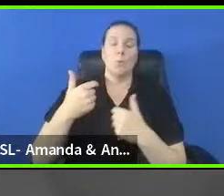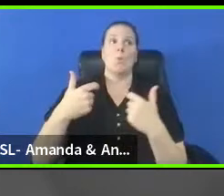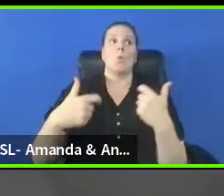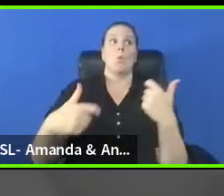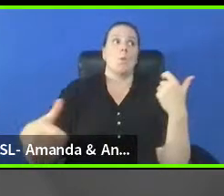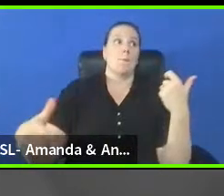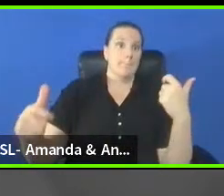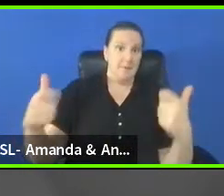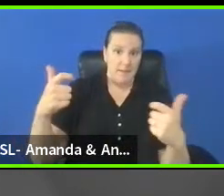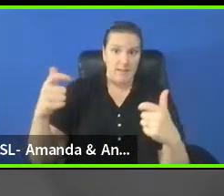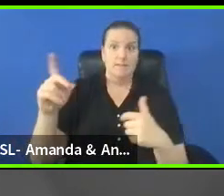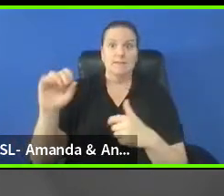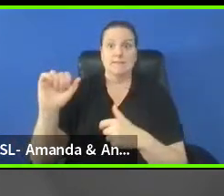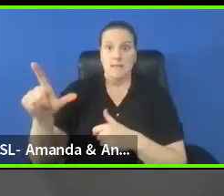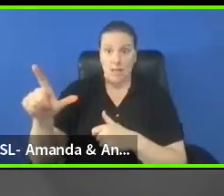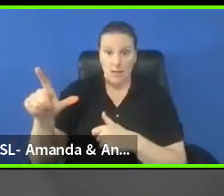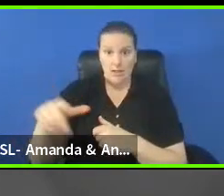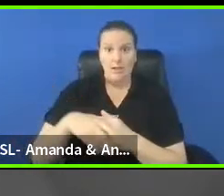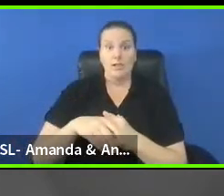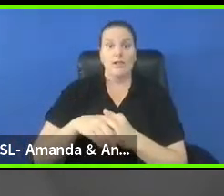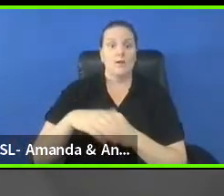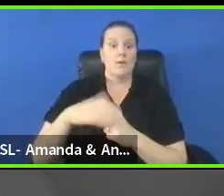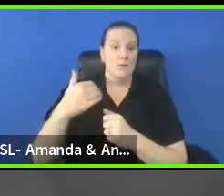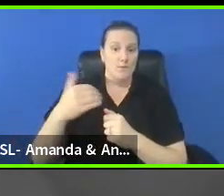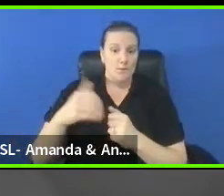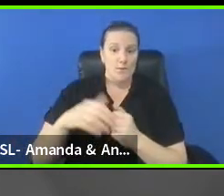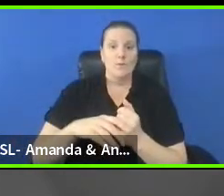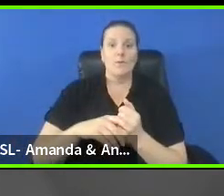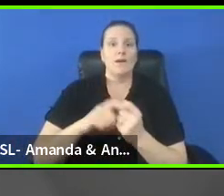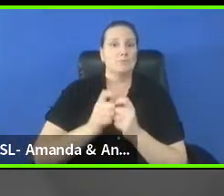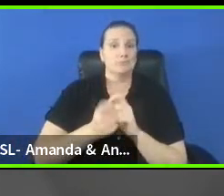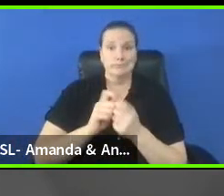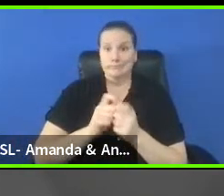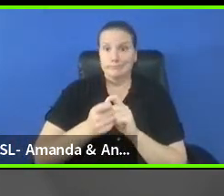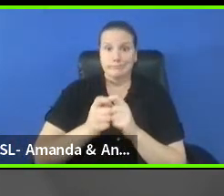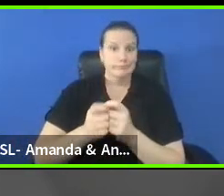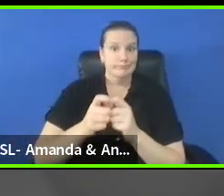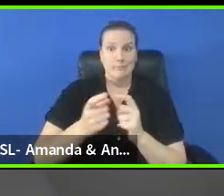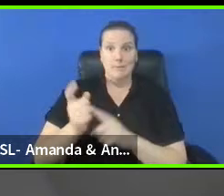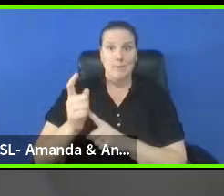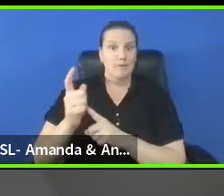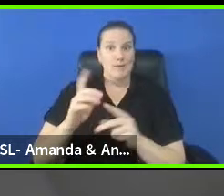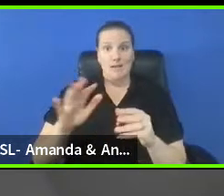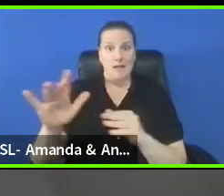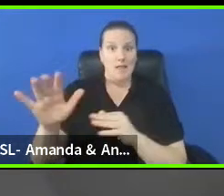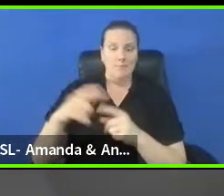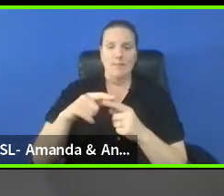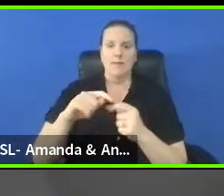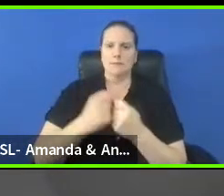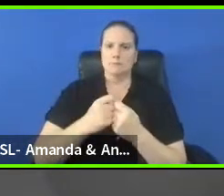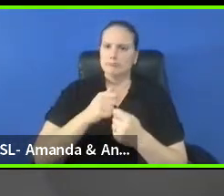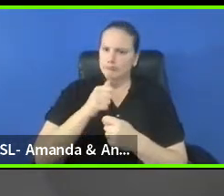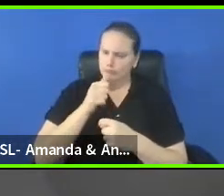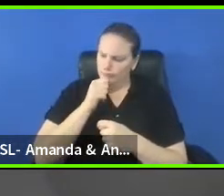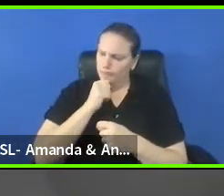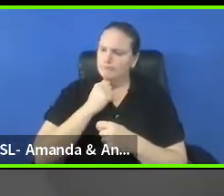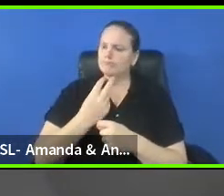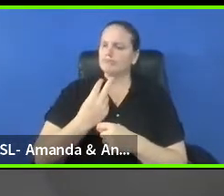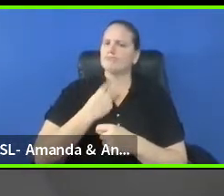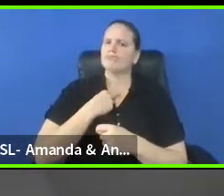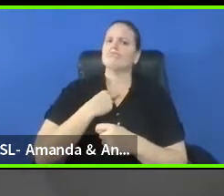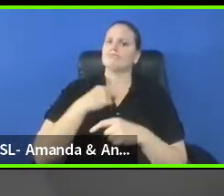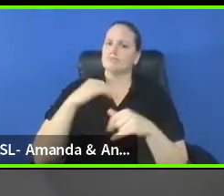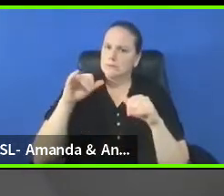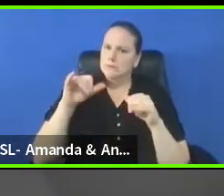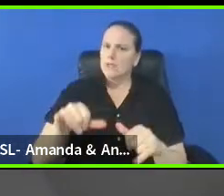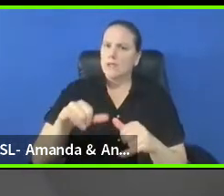undertaking, and things were changing minute by minute, but the team hung in there to get stuff done. But I do agree, we